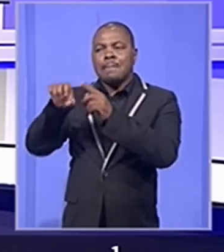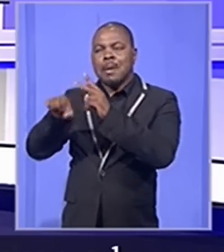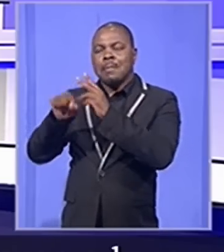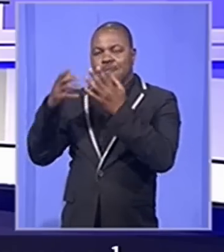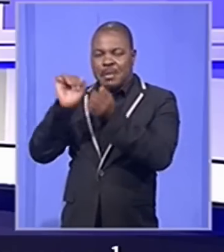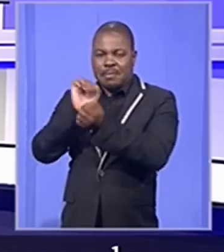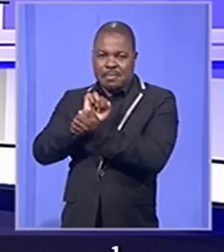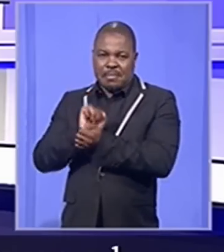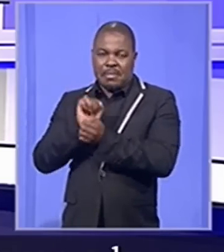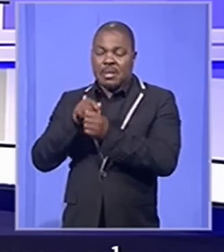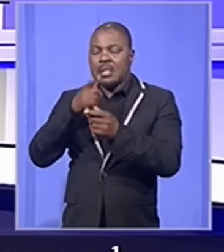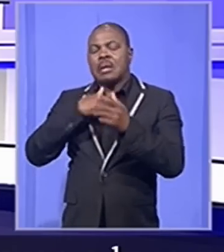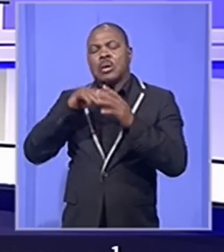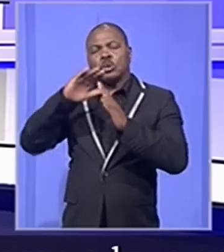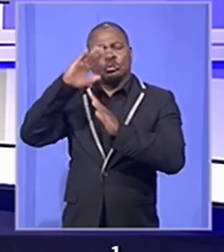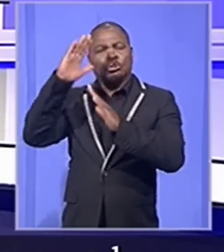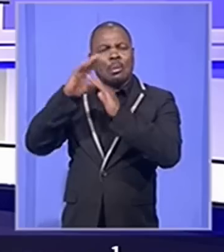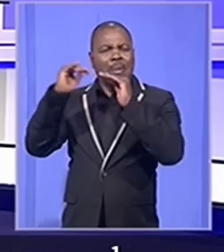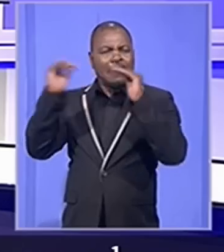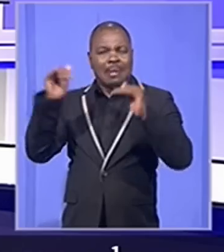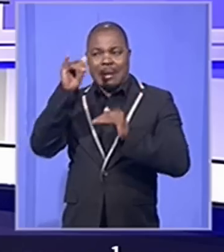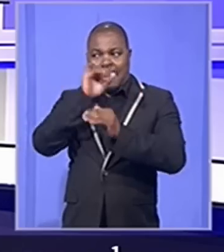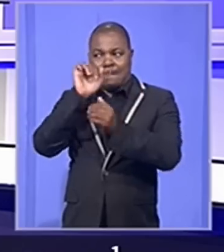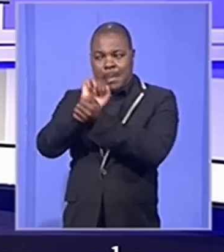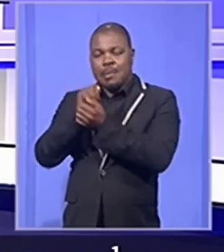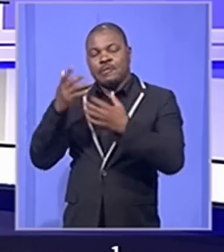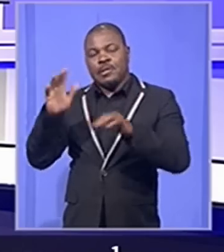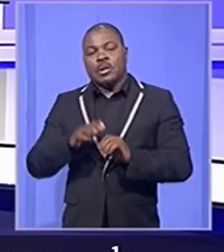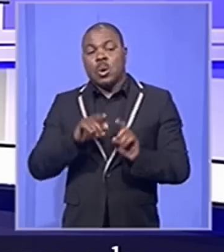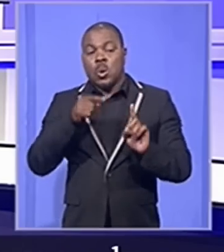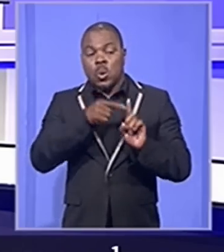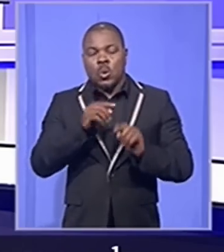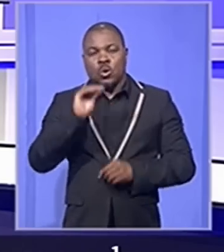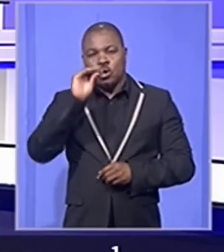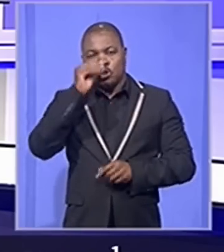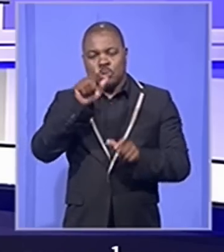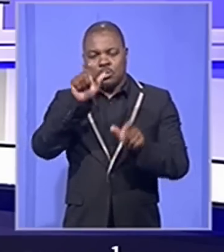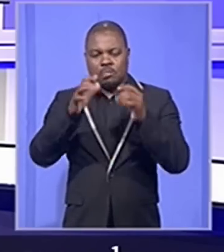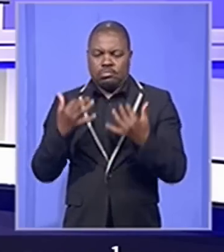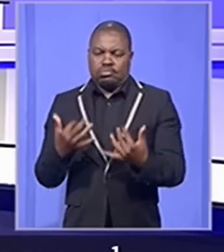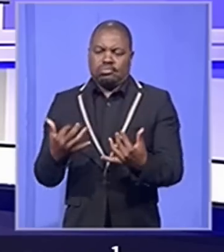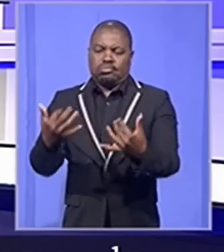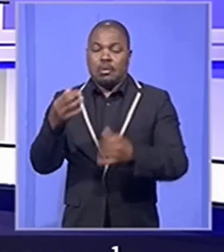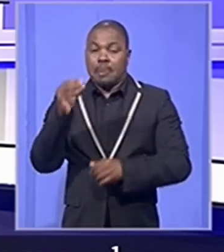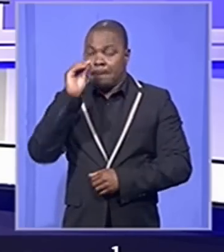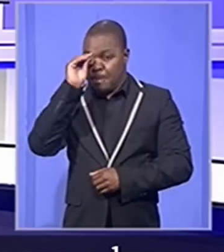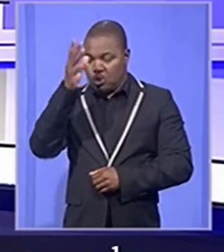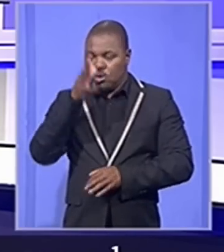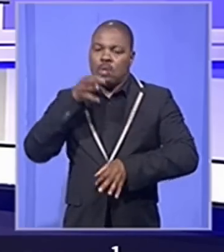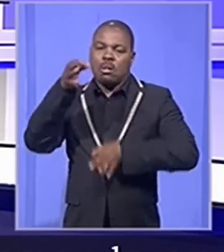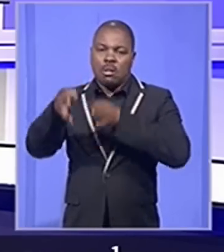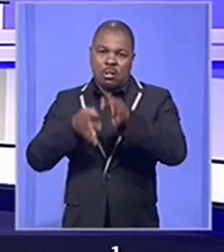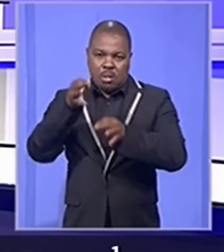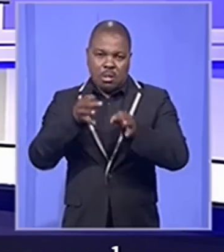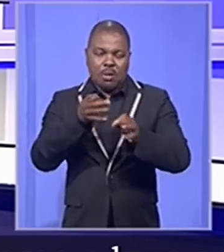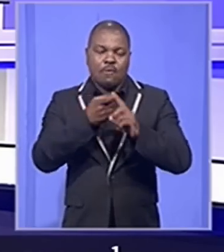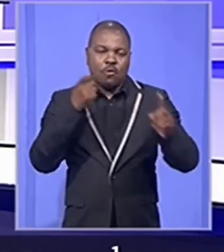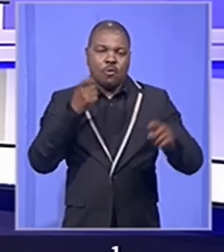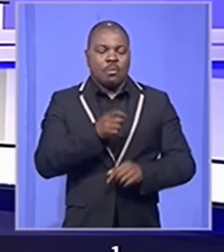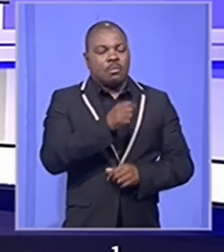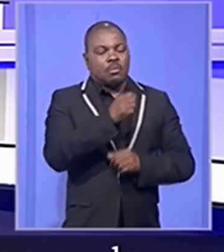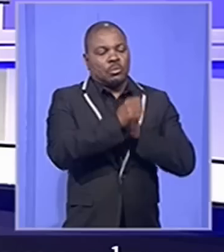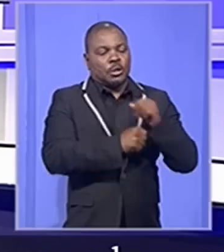mmalwa mo dikgetseng tsa maemo a kwa godimo. Fa na eme babegadikgang ka lefoko kwa Pretoria a ntsha pegelo ya ngwaga wa